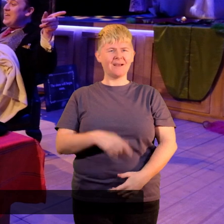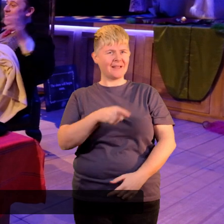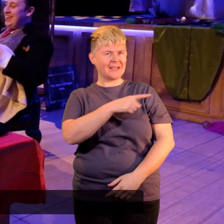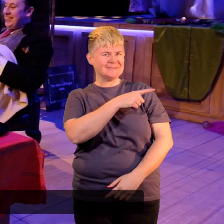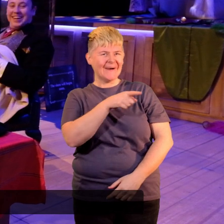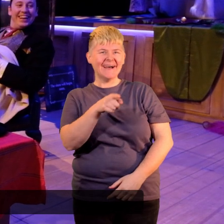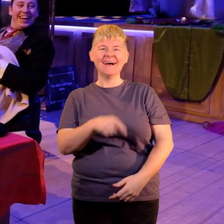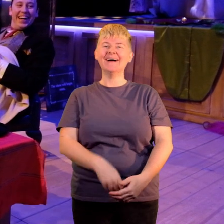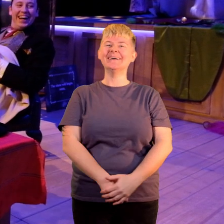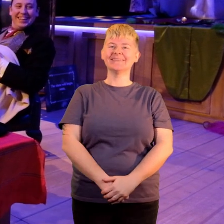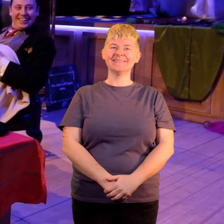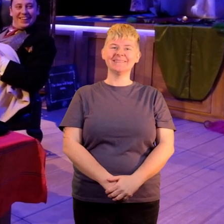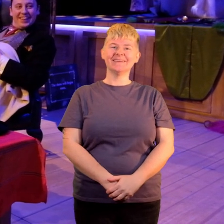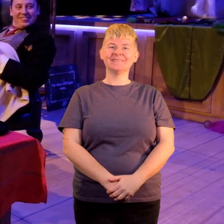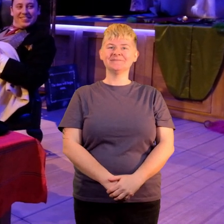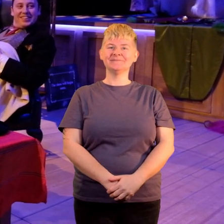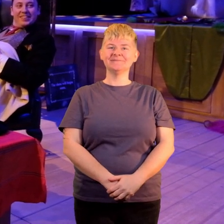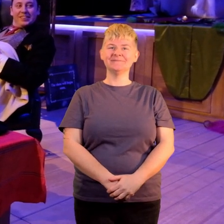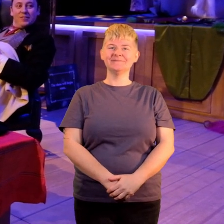That's you. That's you.